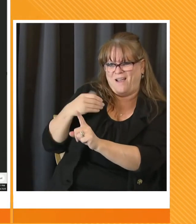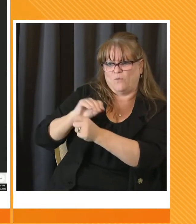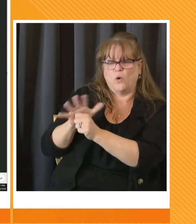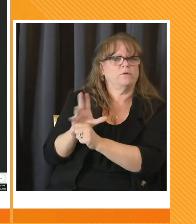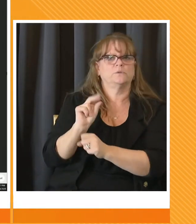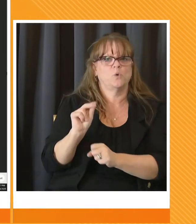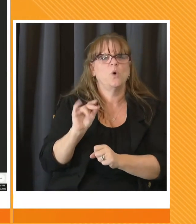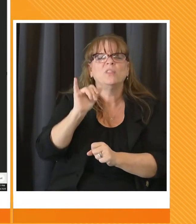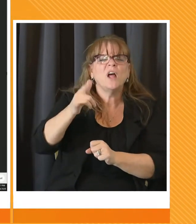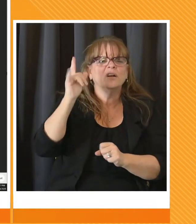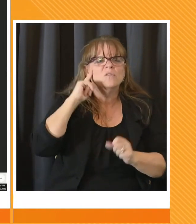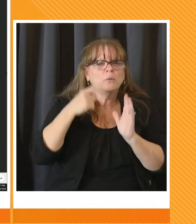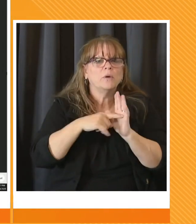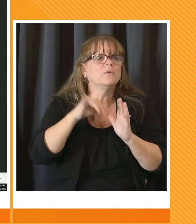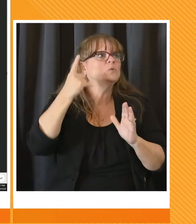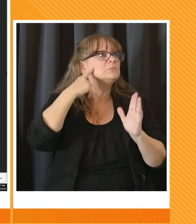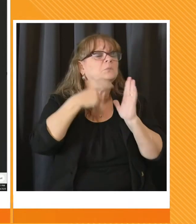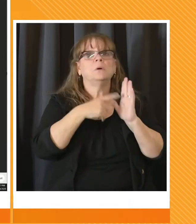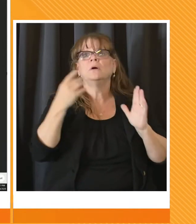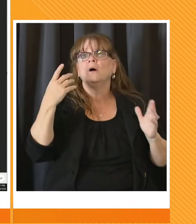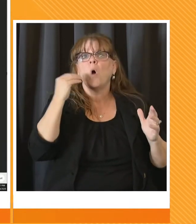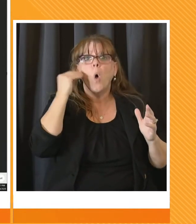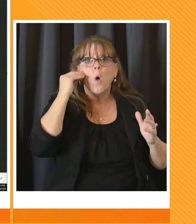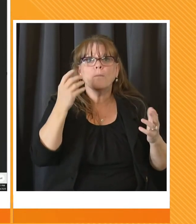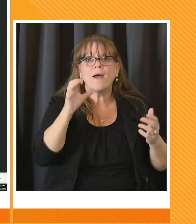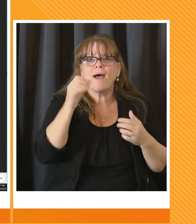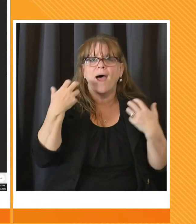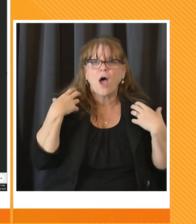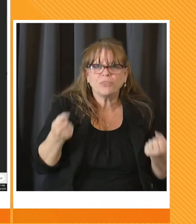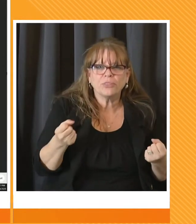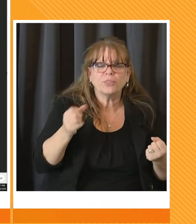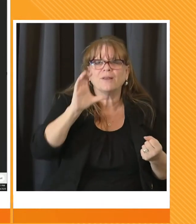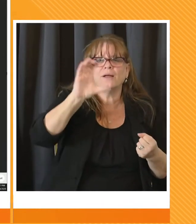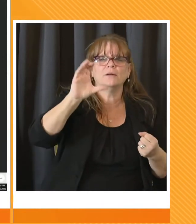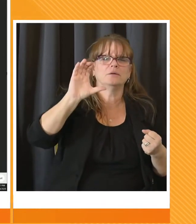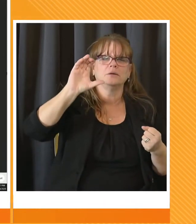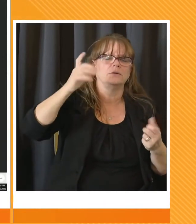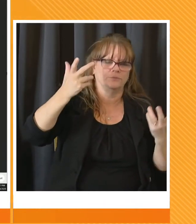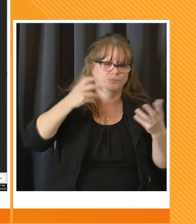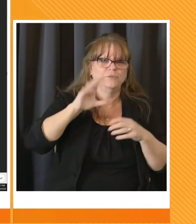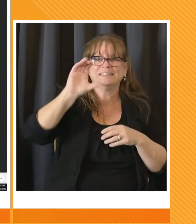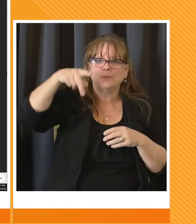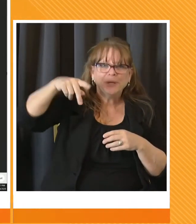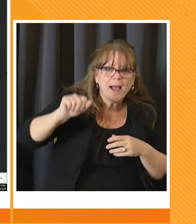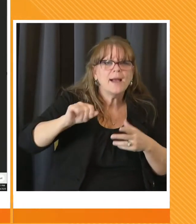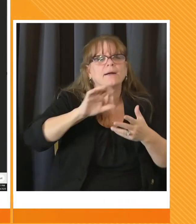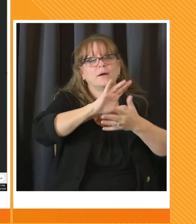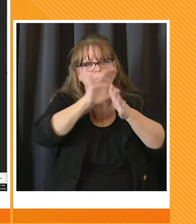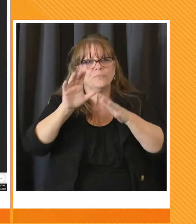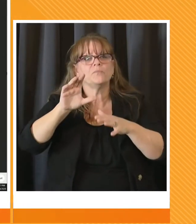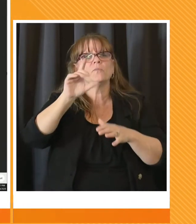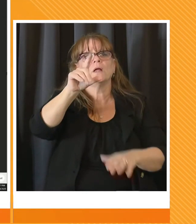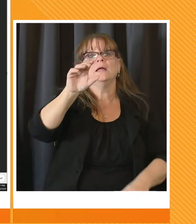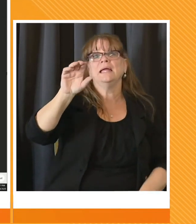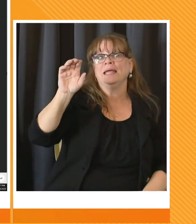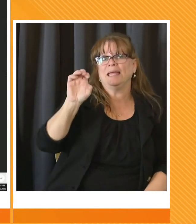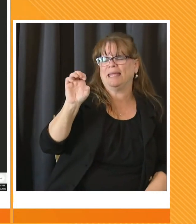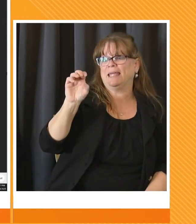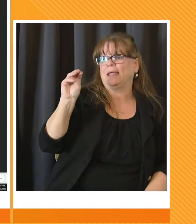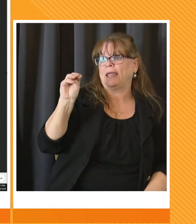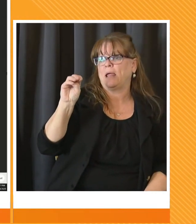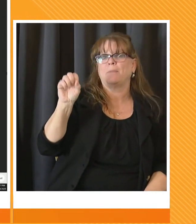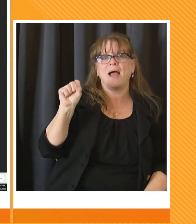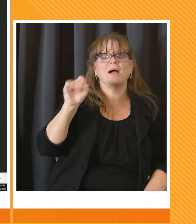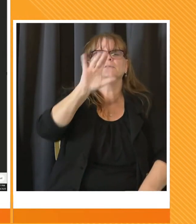Also, EMS, firefighters, police, corrections workers, dispatchers, other first responders, and those who are doing